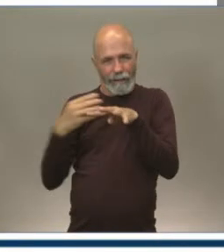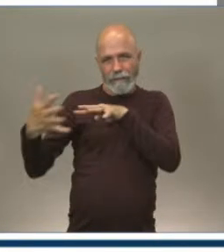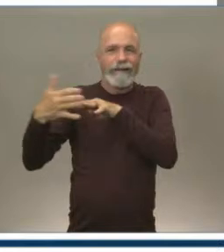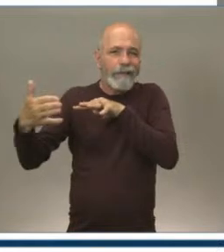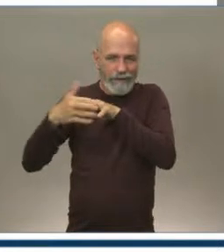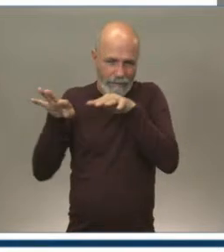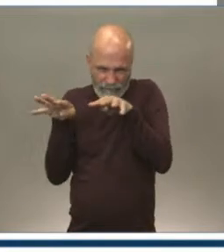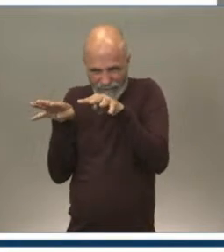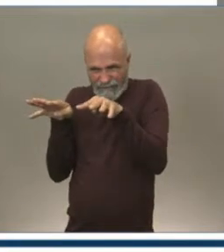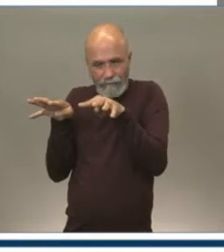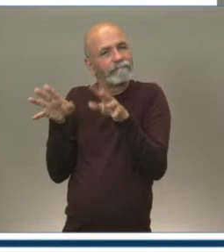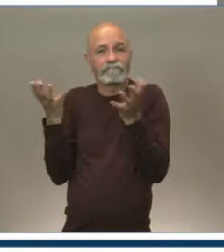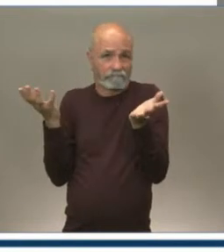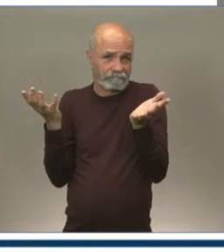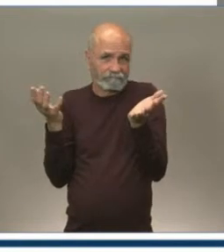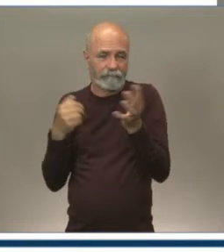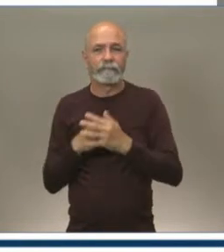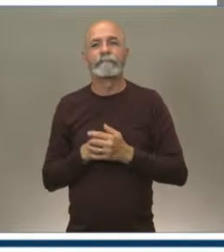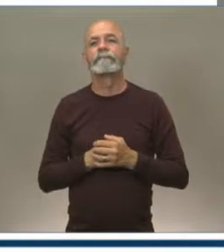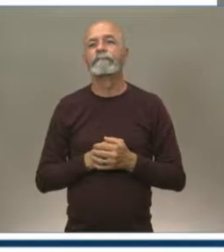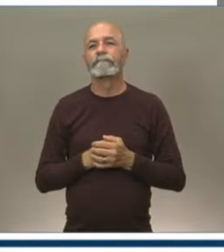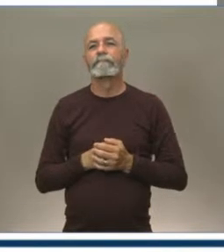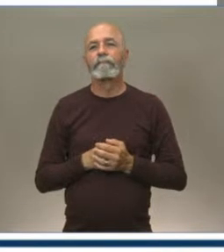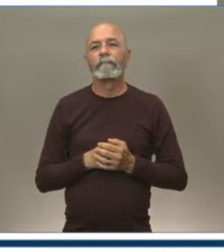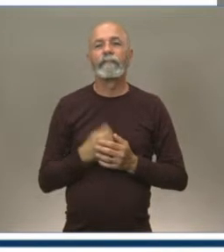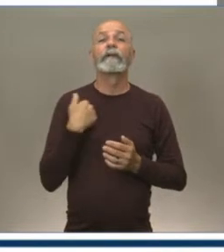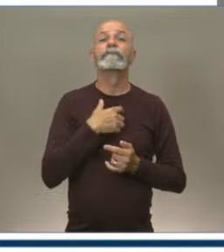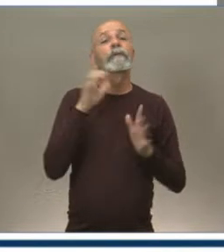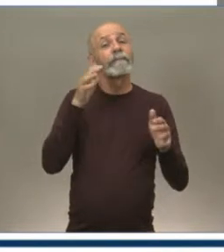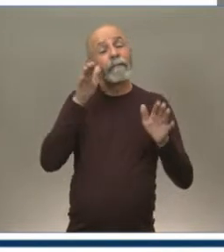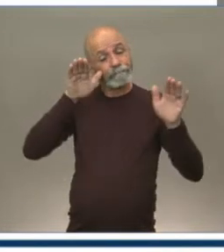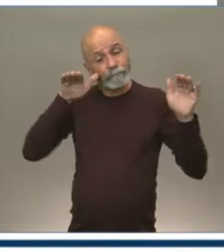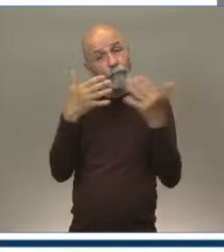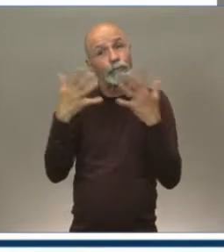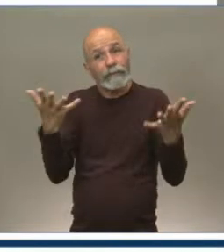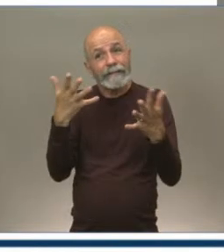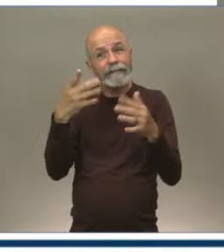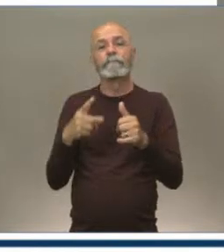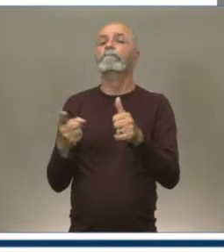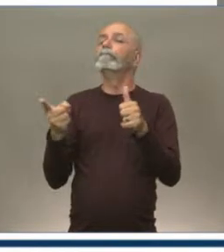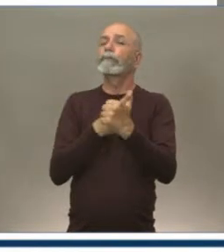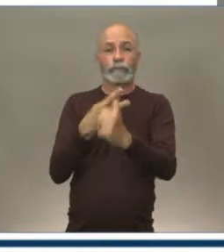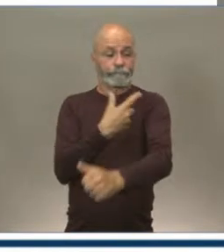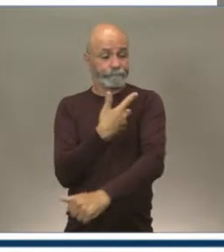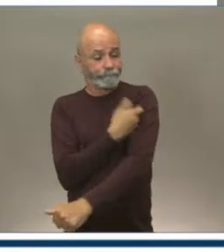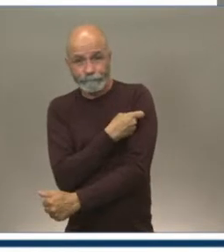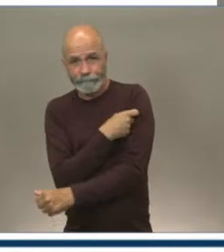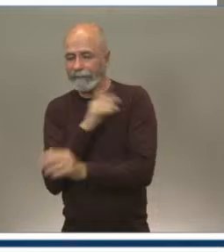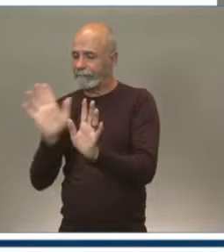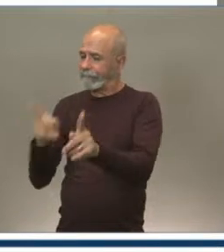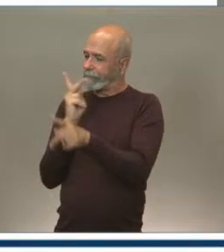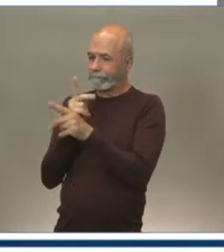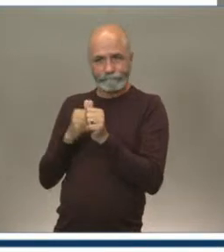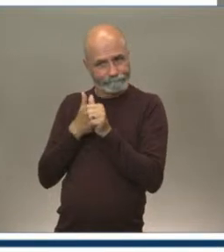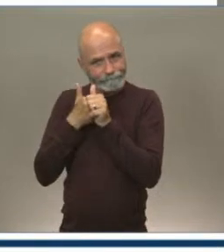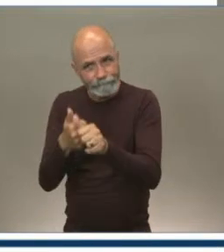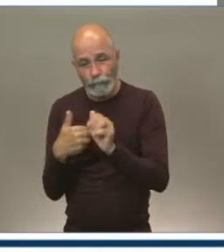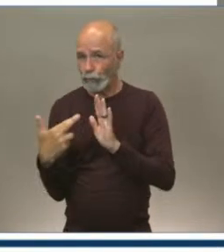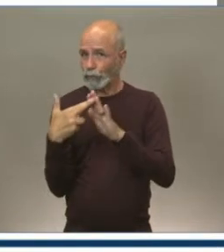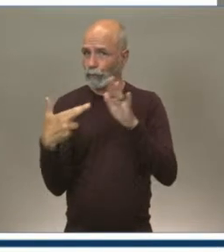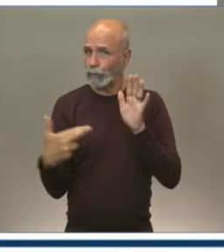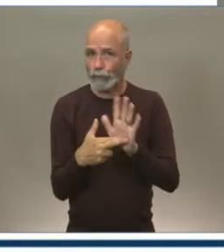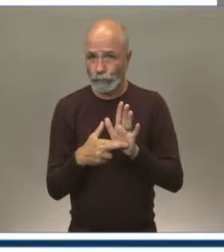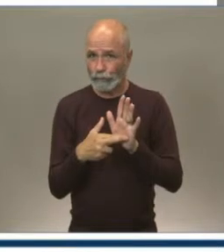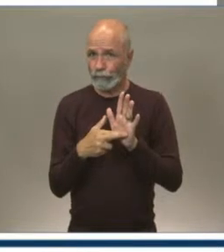system. Focusing on first doses and sticking with public health guidelines through the spring means that we can enter summer